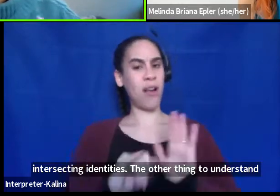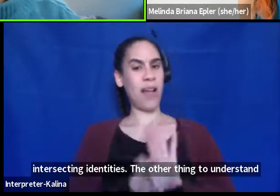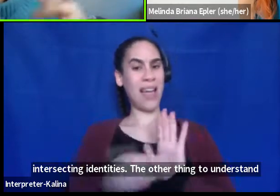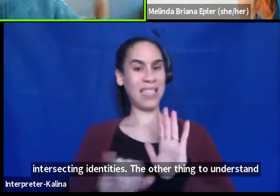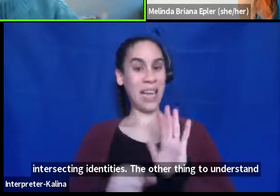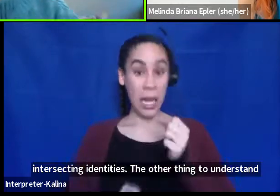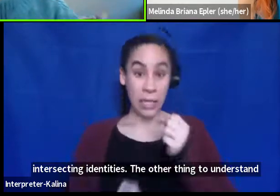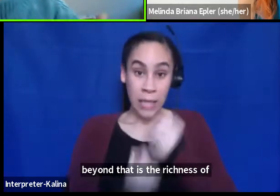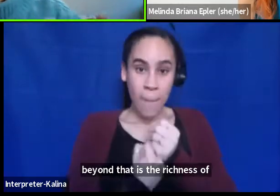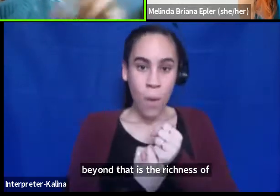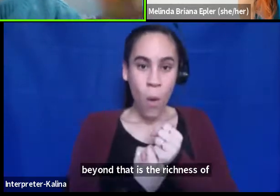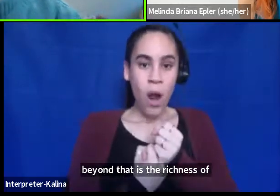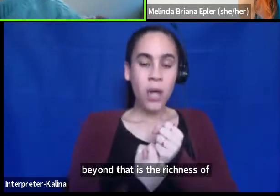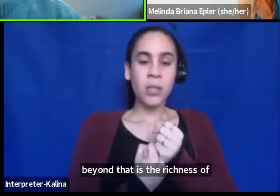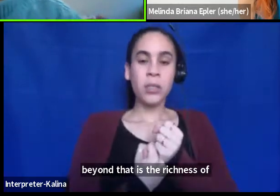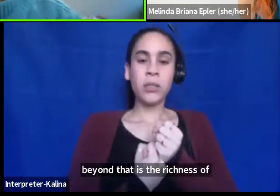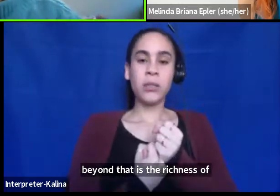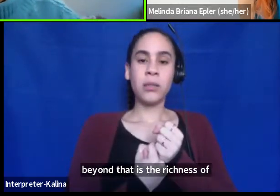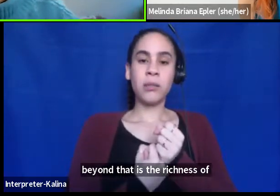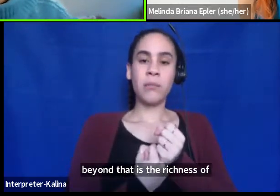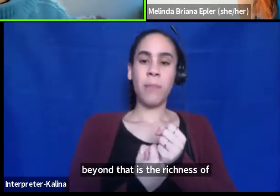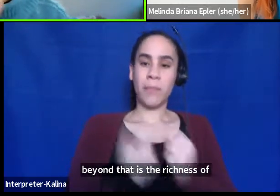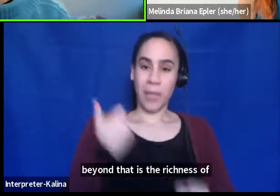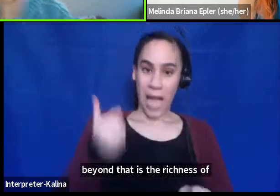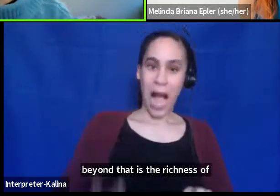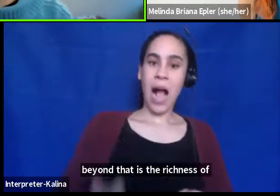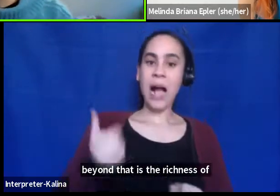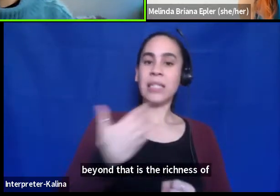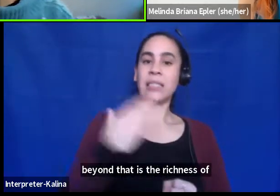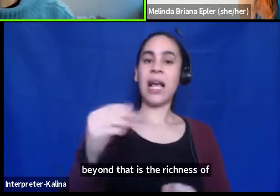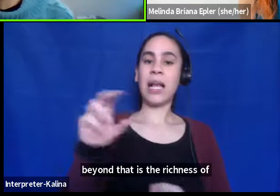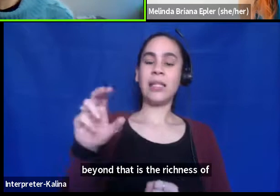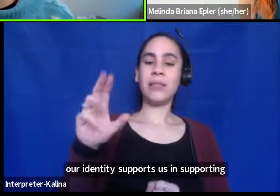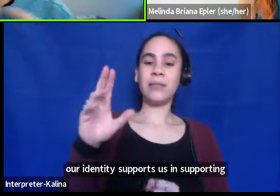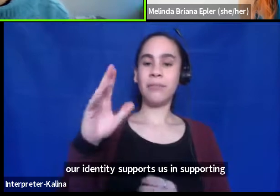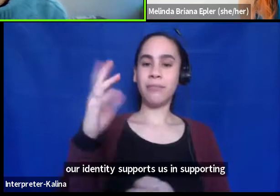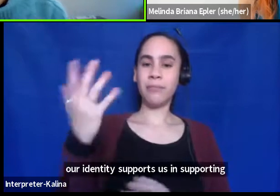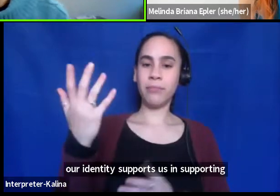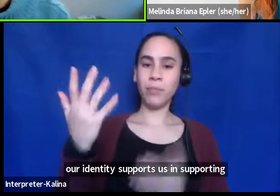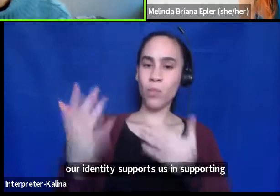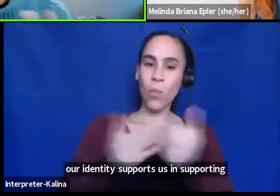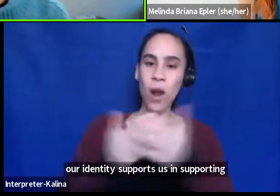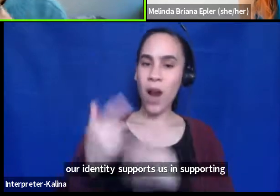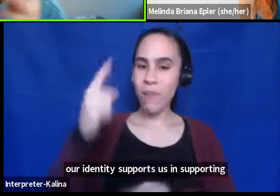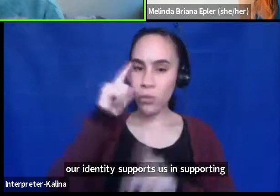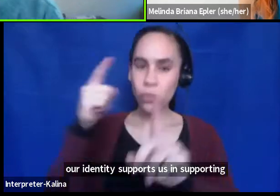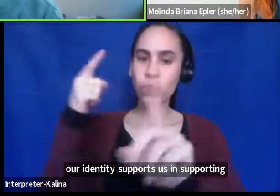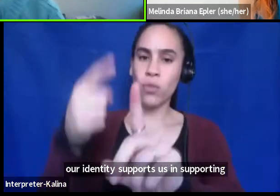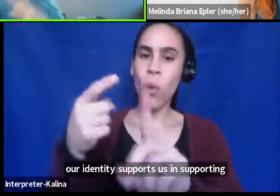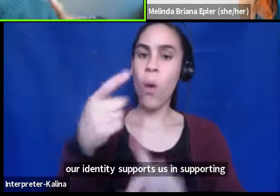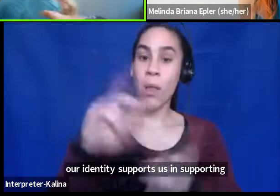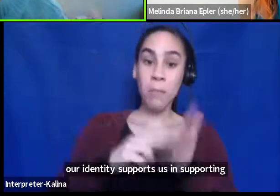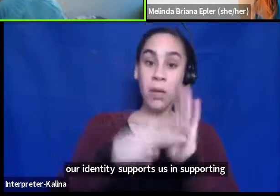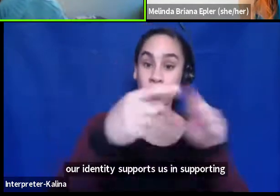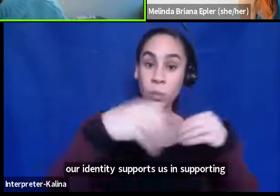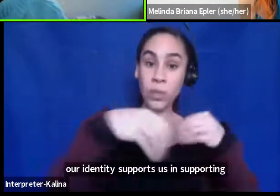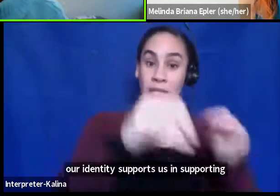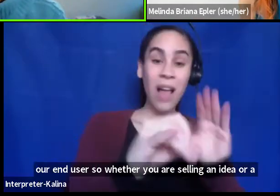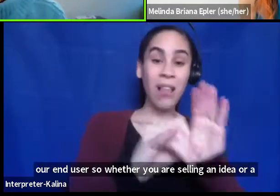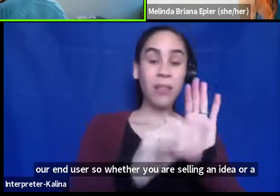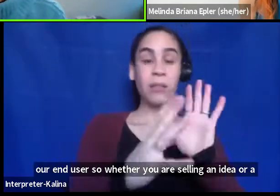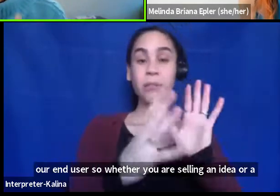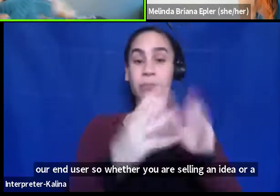us in supporting our end user, right? So like whether you're selling an idea or a technology or a product or whatever it